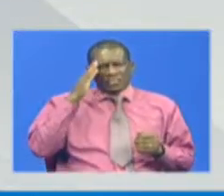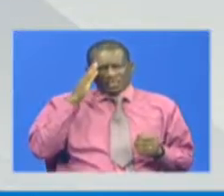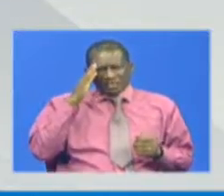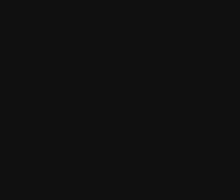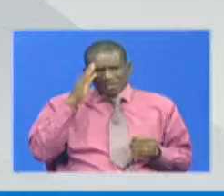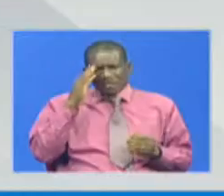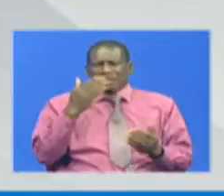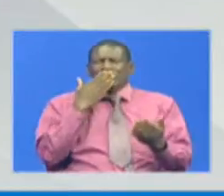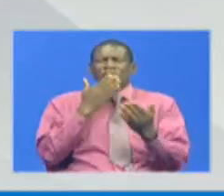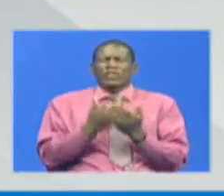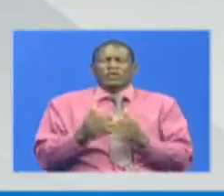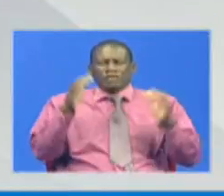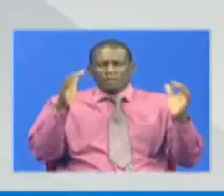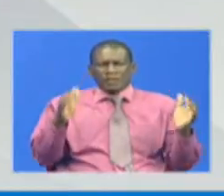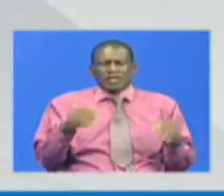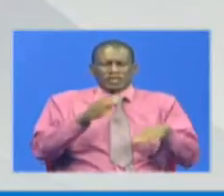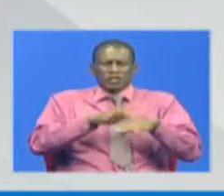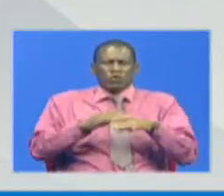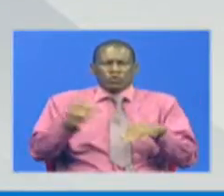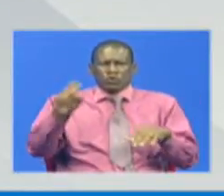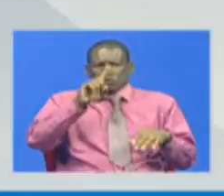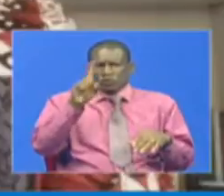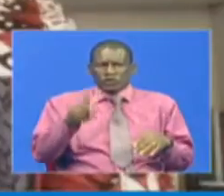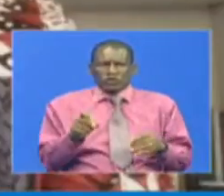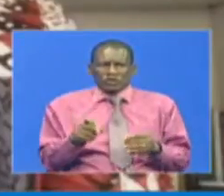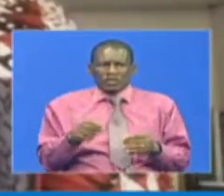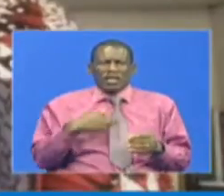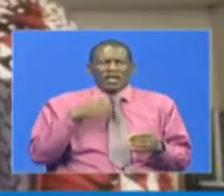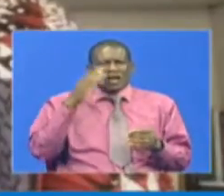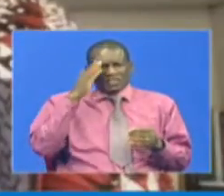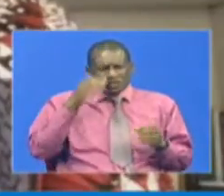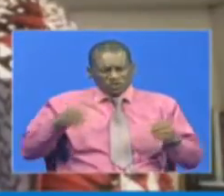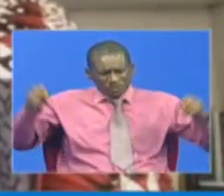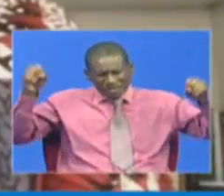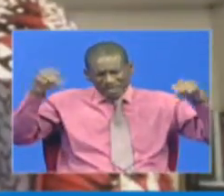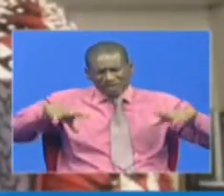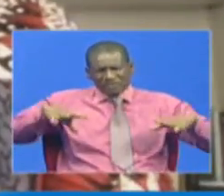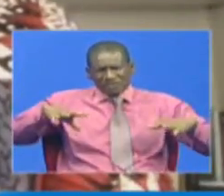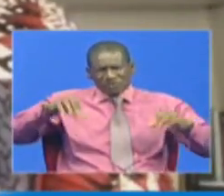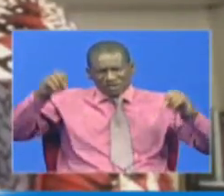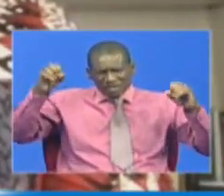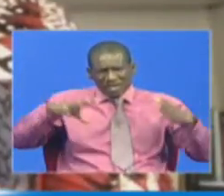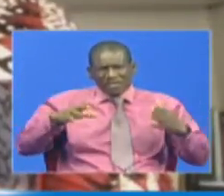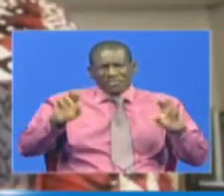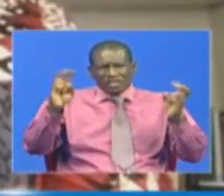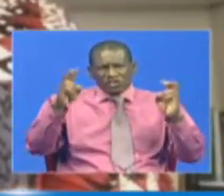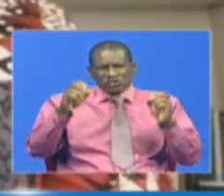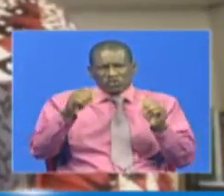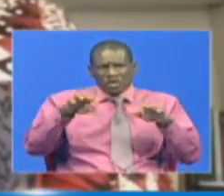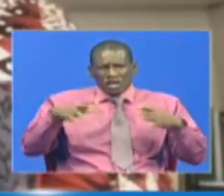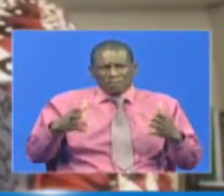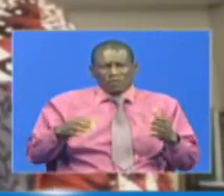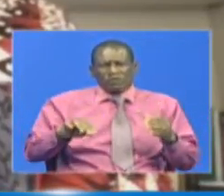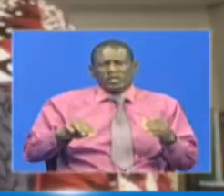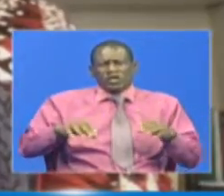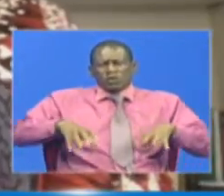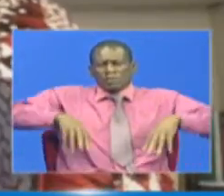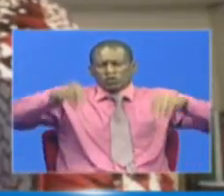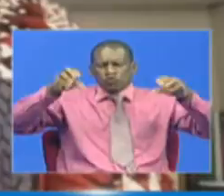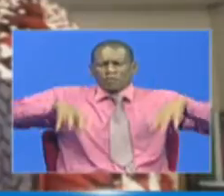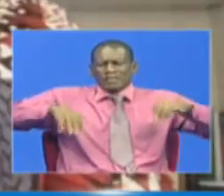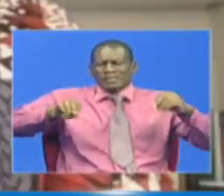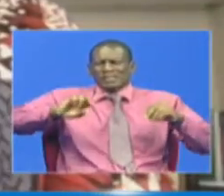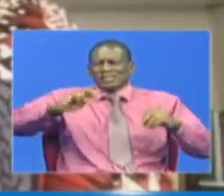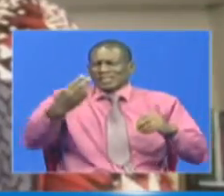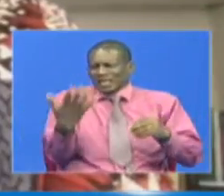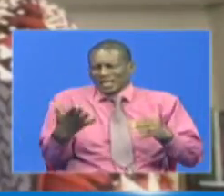Thank you very much. It's a nice question. I think to clarify, the issue with regard to secondhand clothes